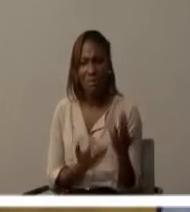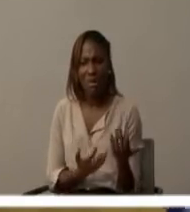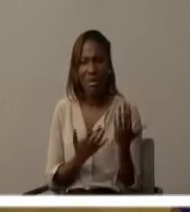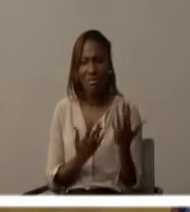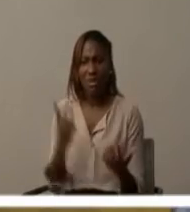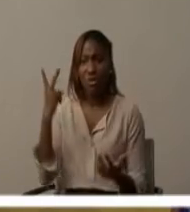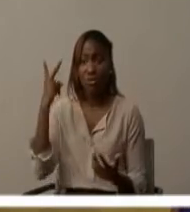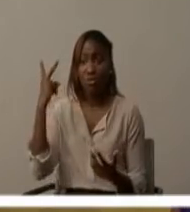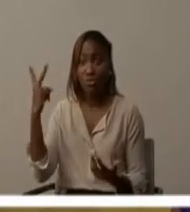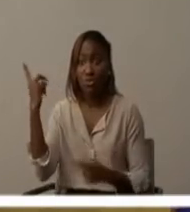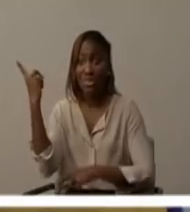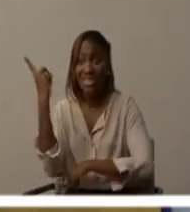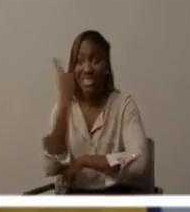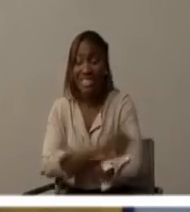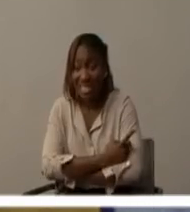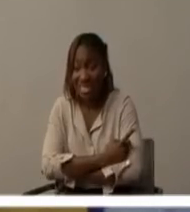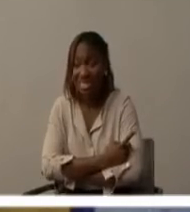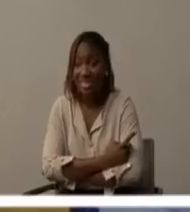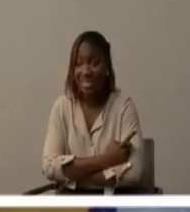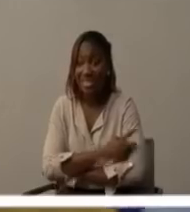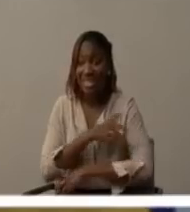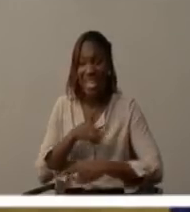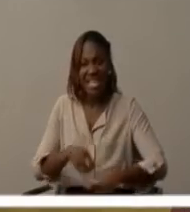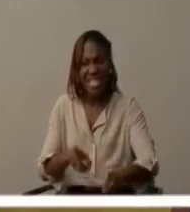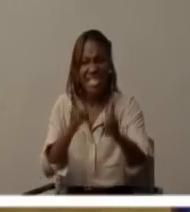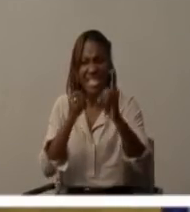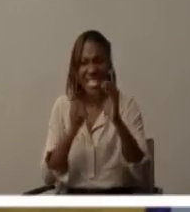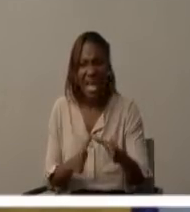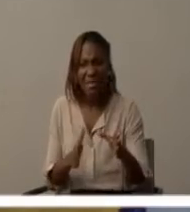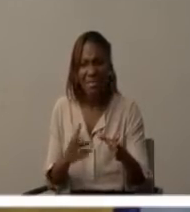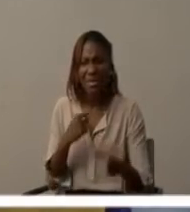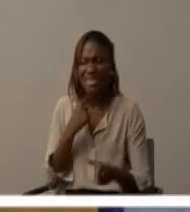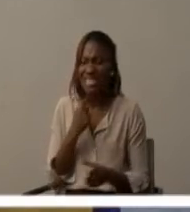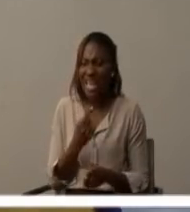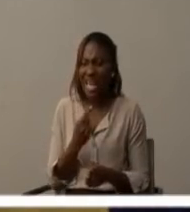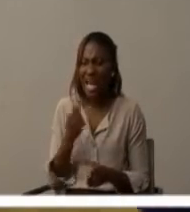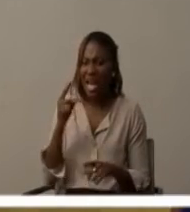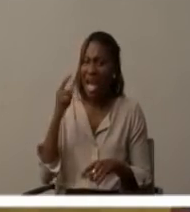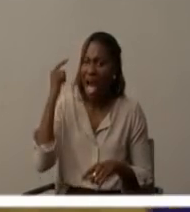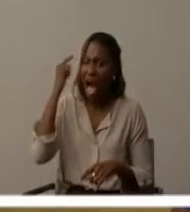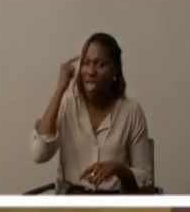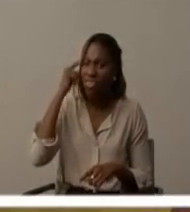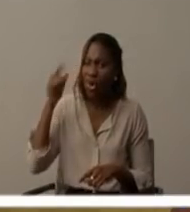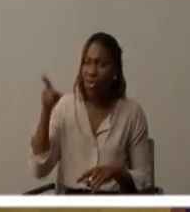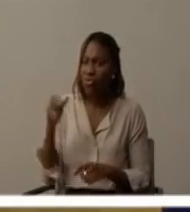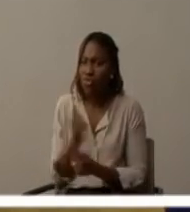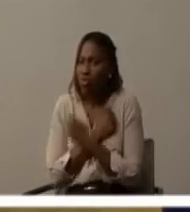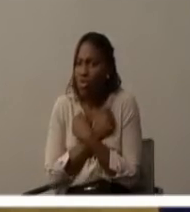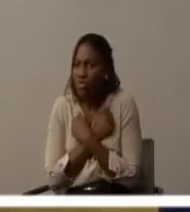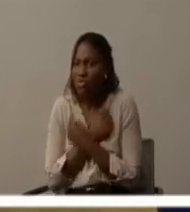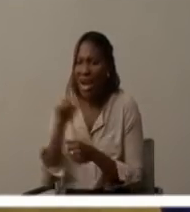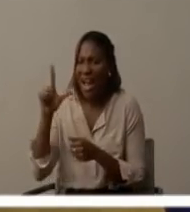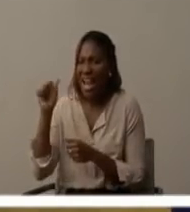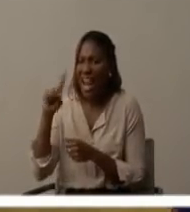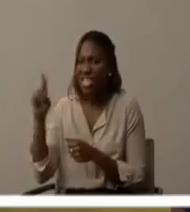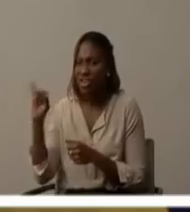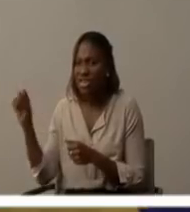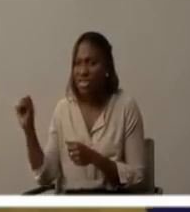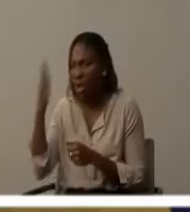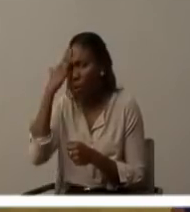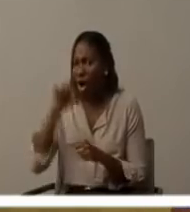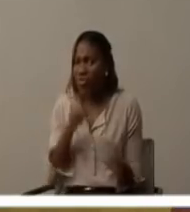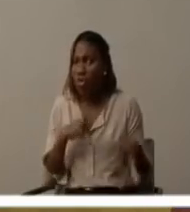And the disciples are confused. But I thought he's your good friend. Yeah, it's because I love him I'm waiting. Now you